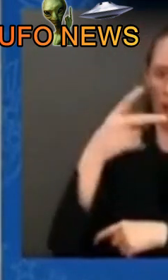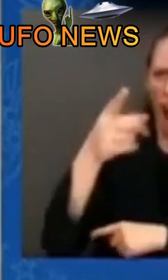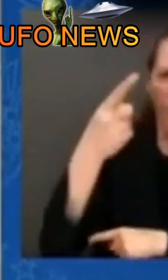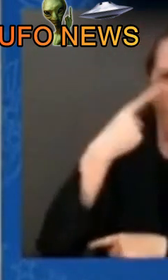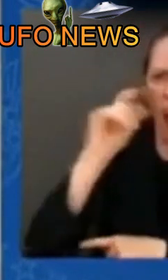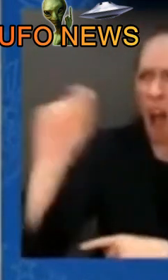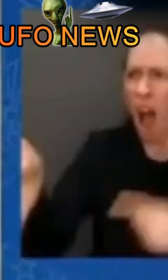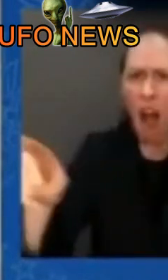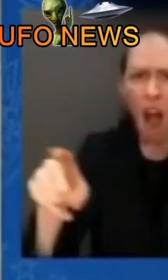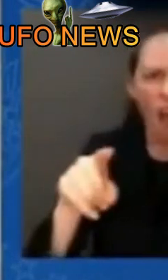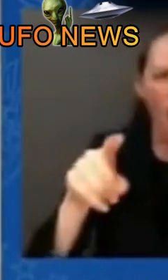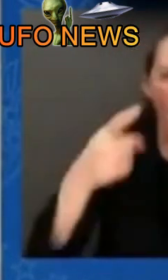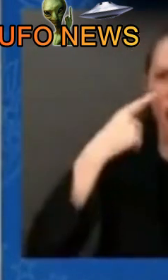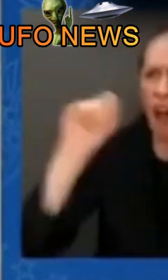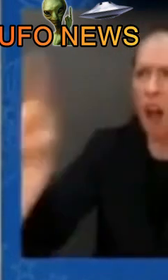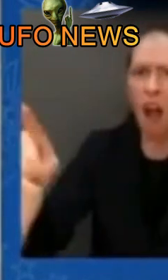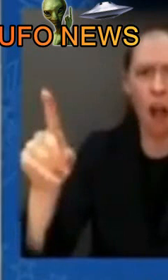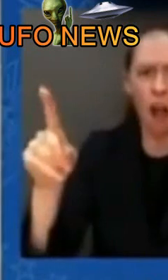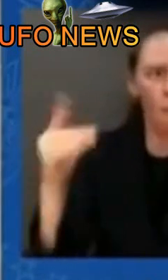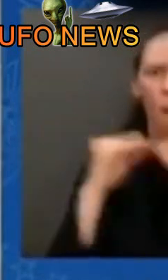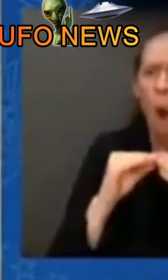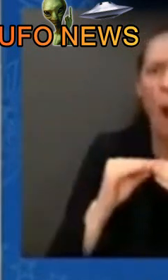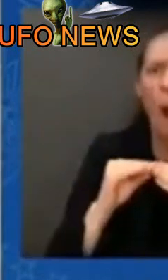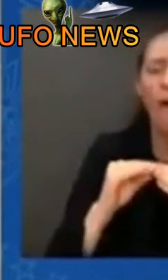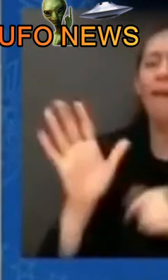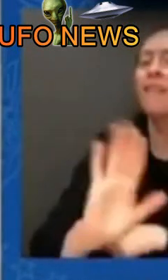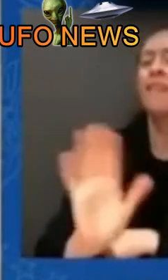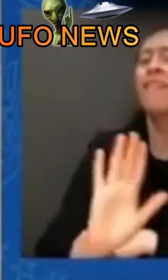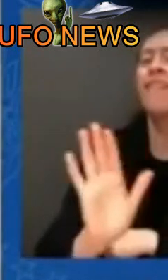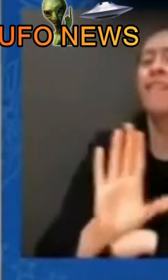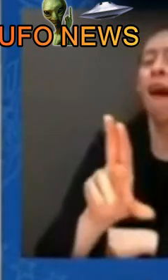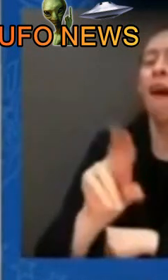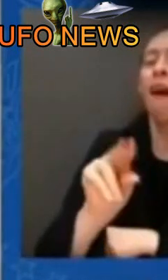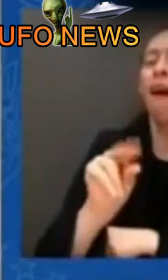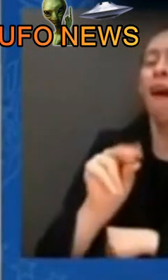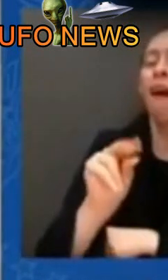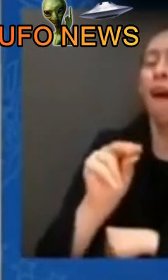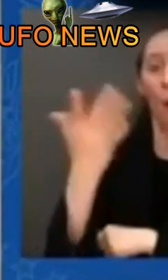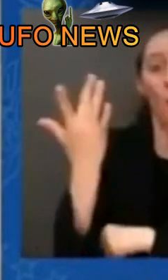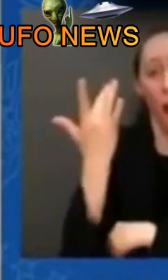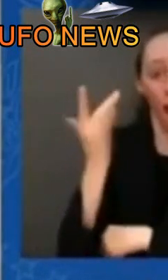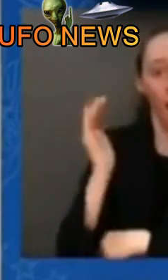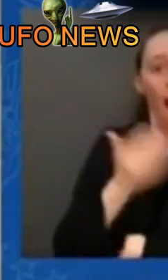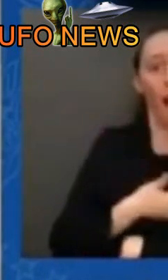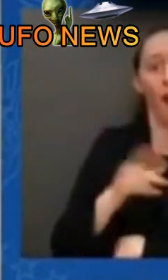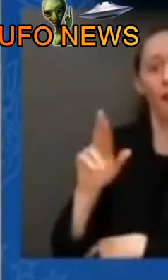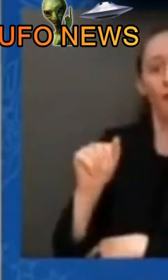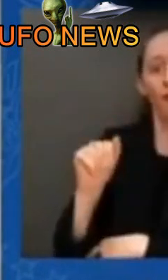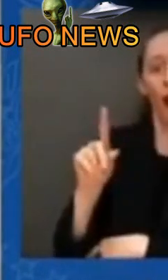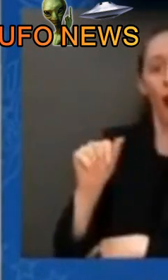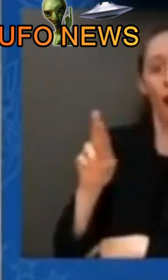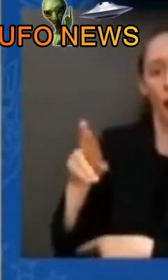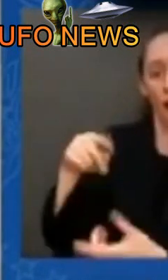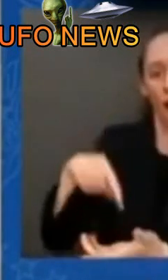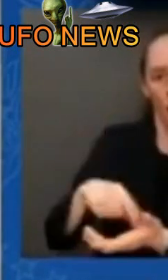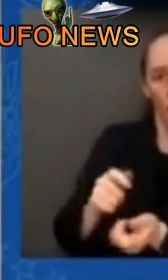the steps we've taken to increase our radars, to narrow our radars. And we have to keep adapting our